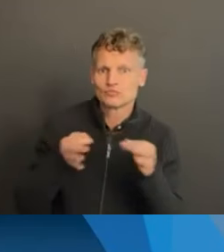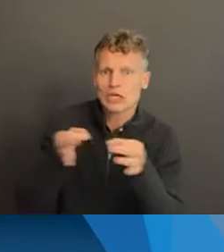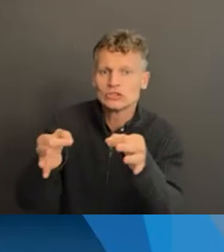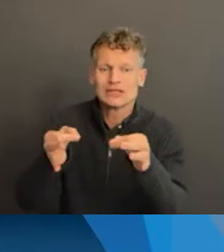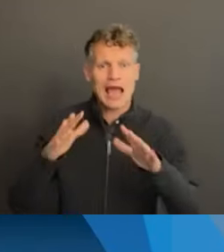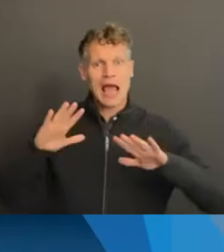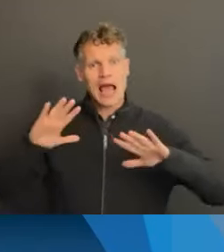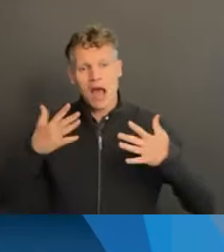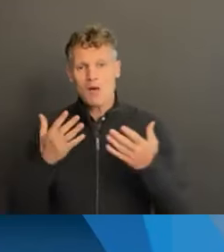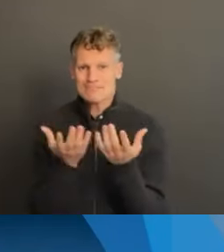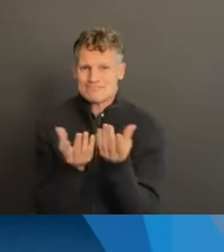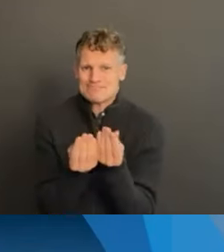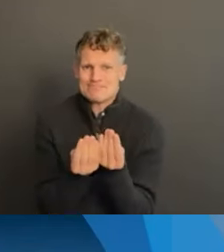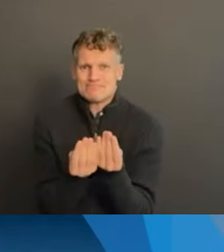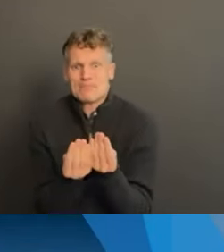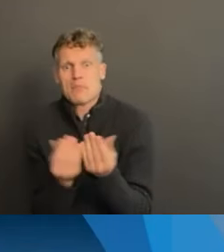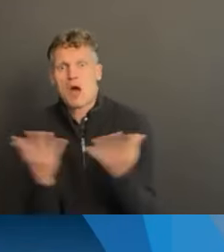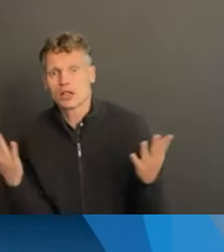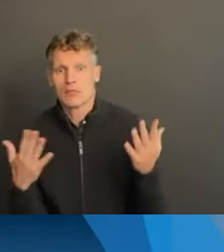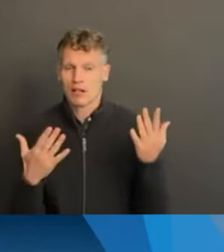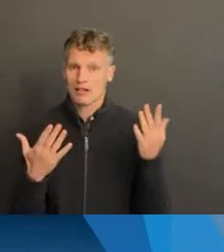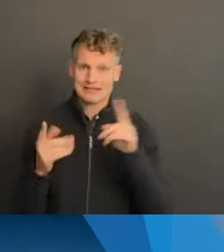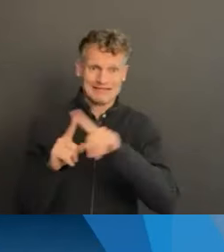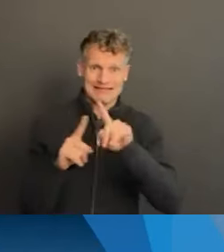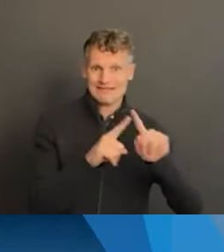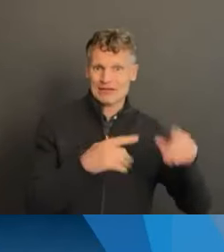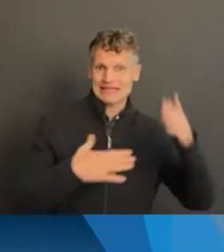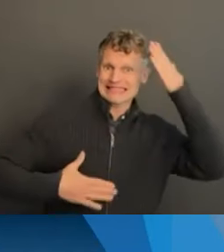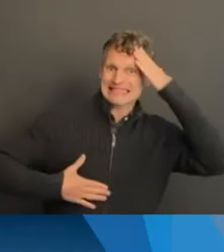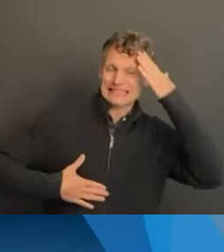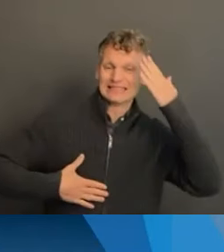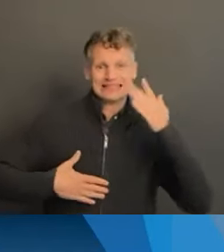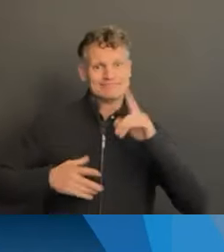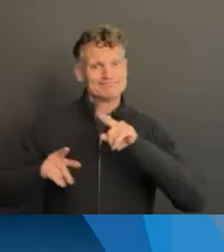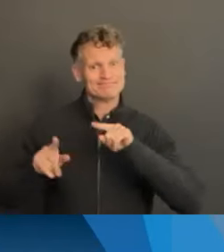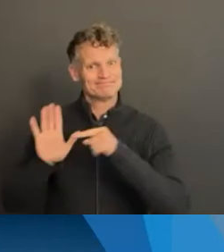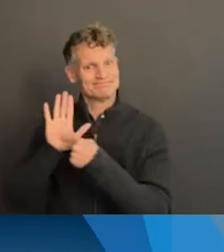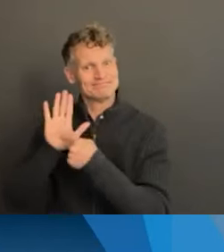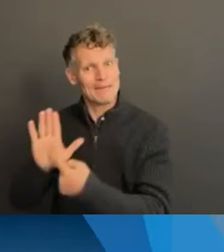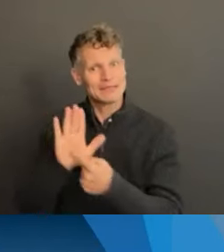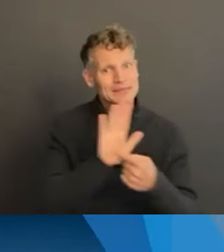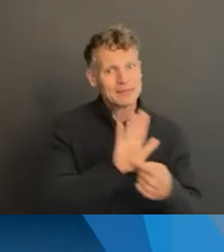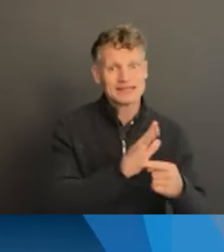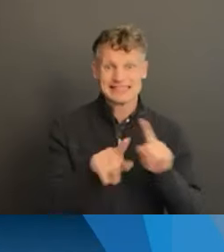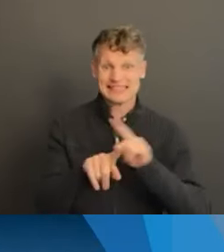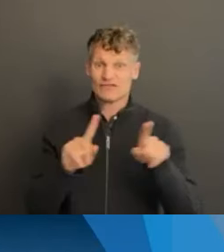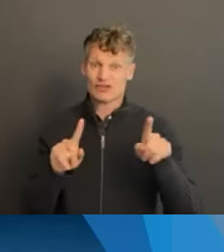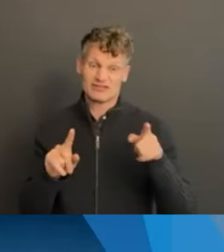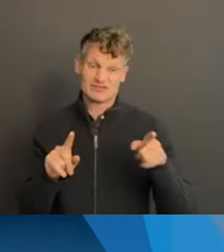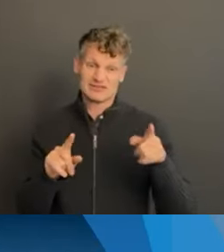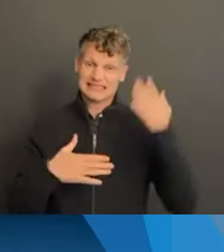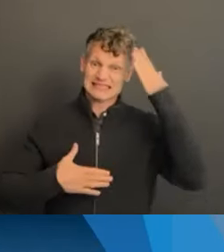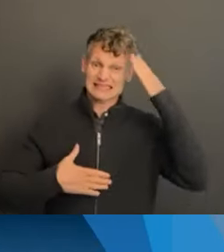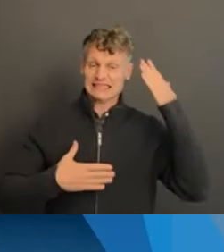multiple communicable diseases, using these kind of examples for all the diseases that have been targeted for